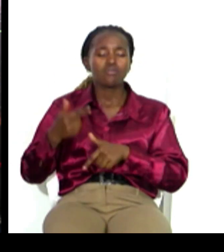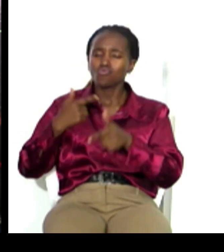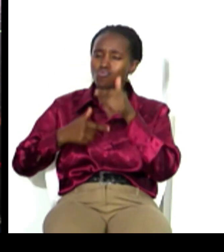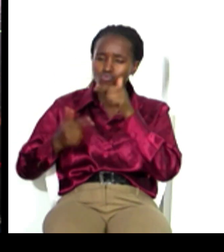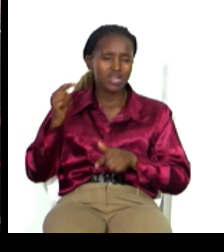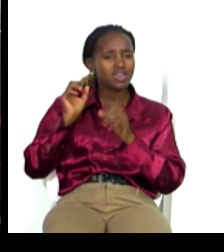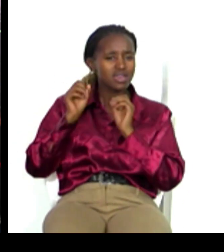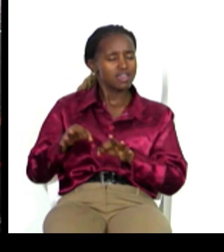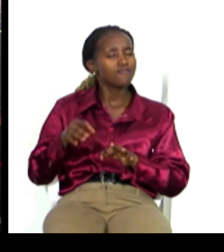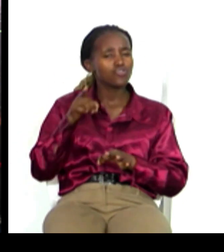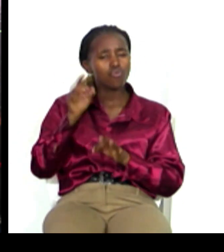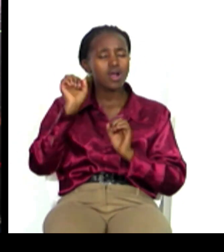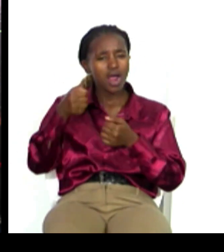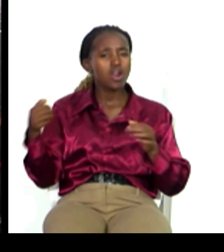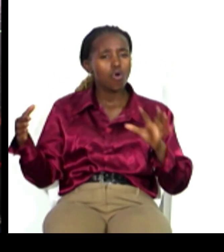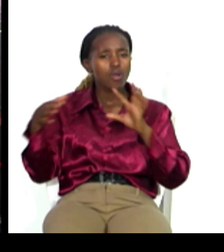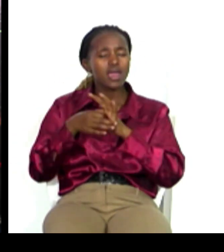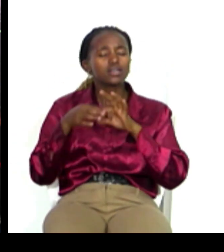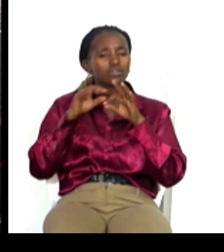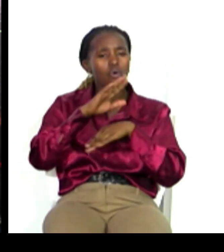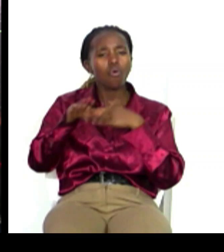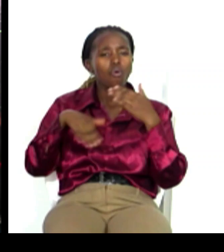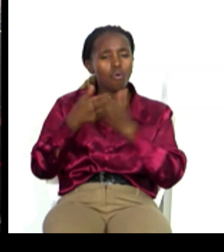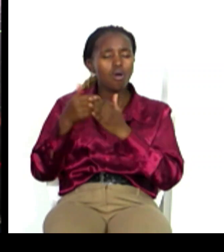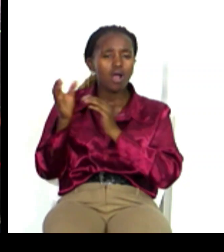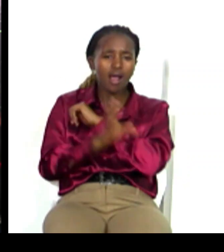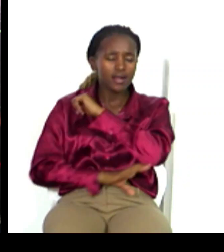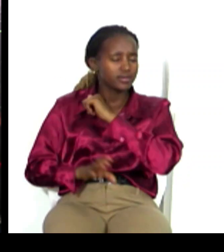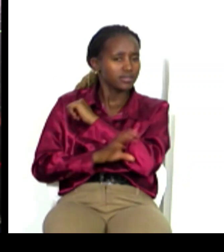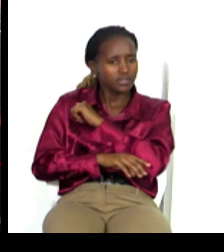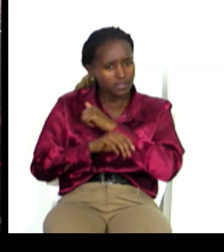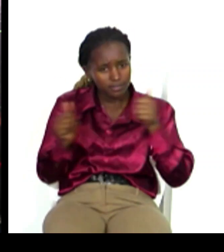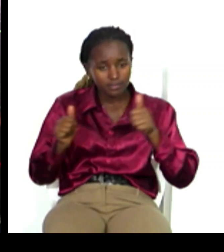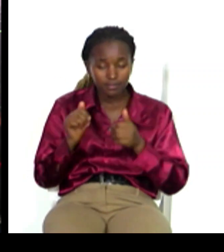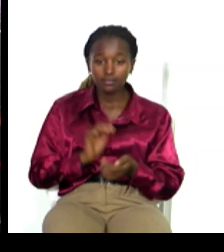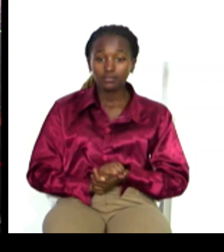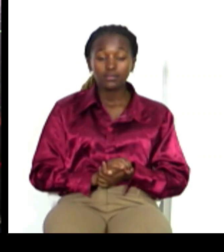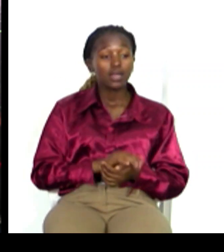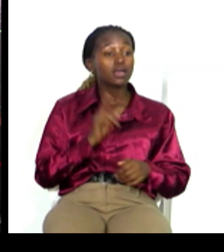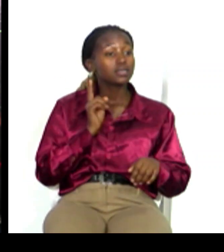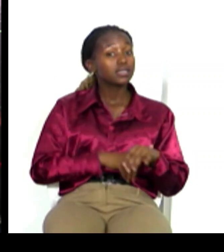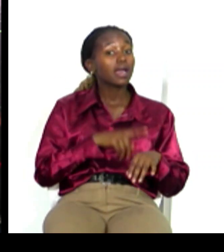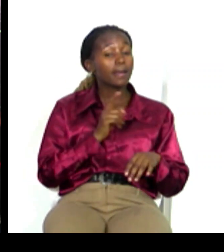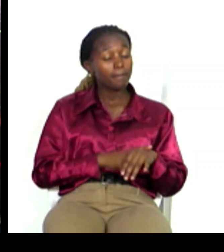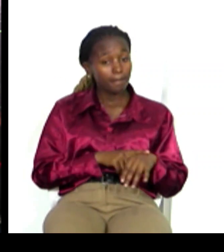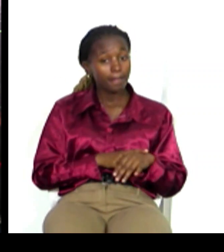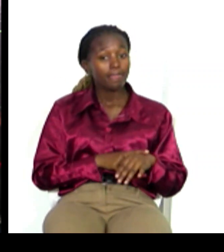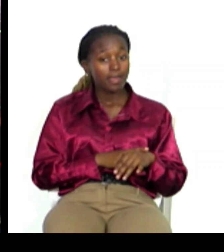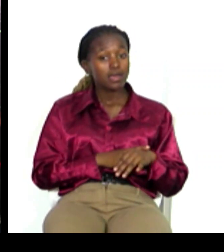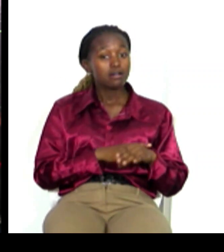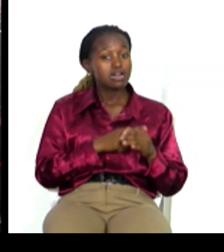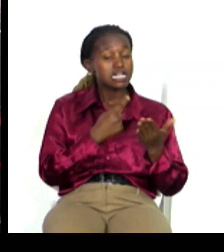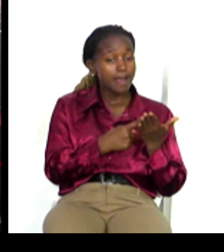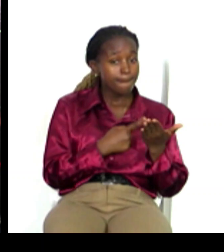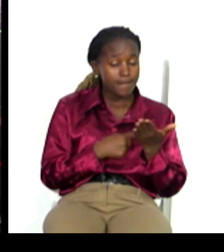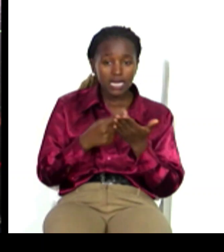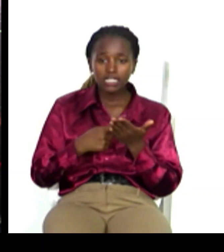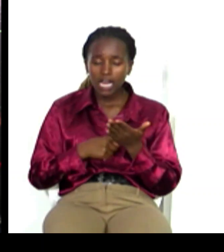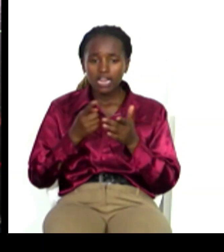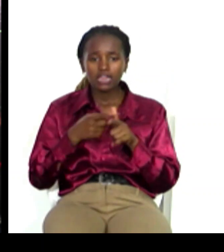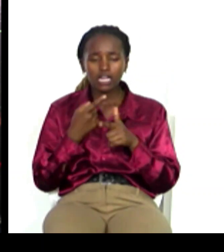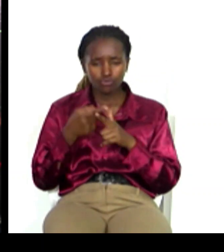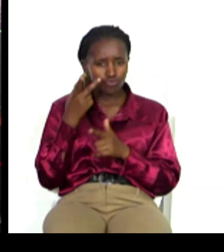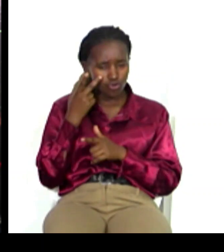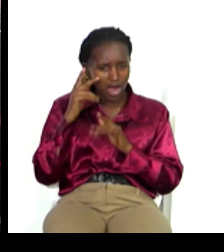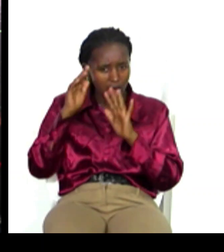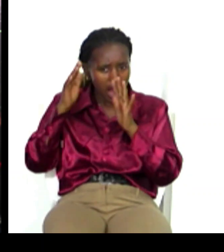you do? What have you done? During the debate, after that debate, Raila ndiye alikuwa declared as mtu mwenye amedebate